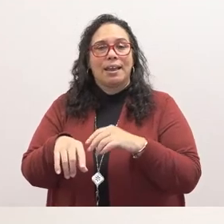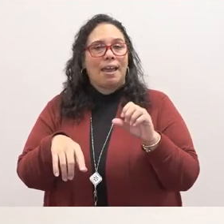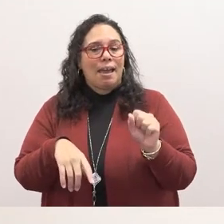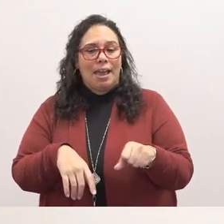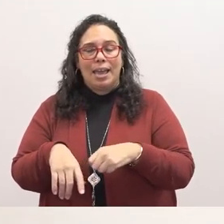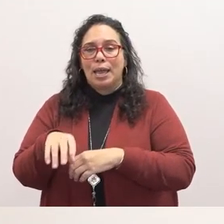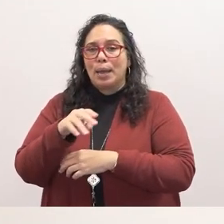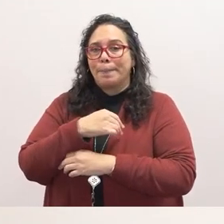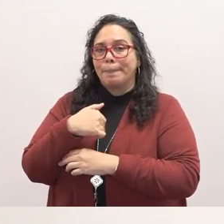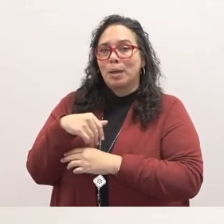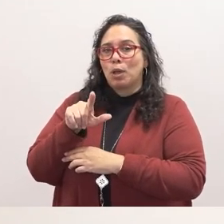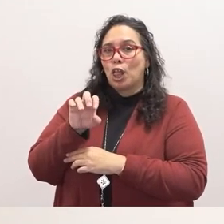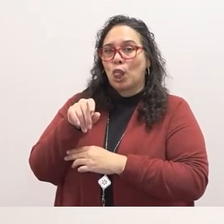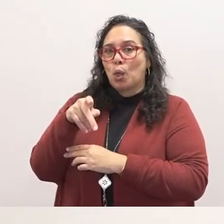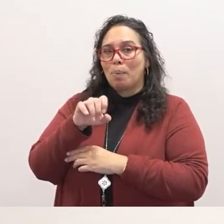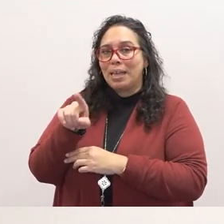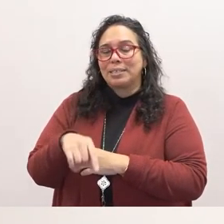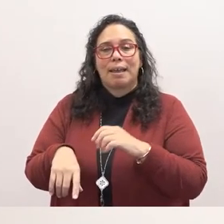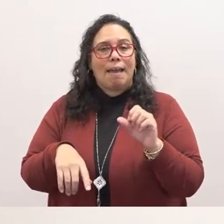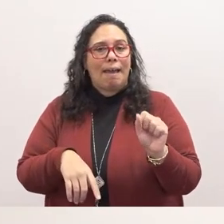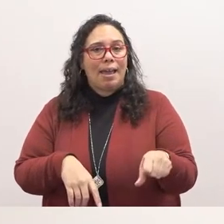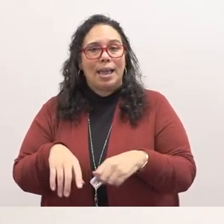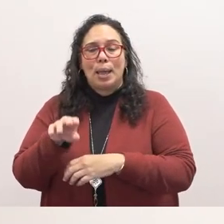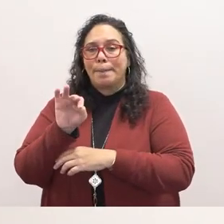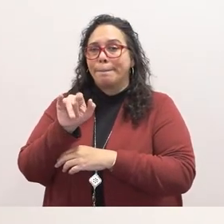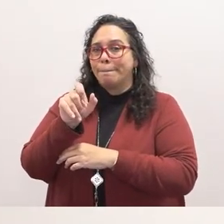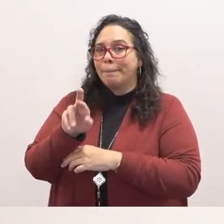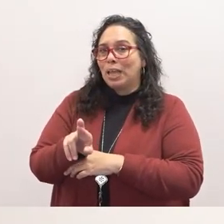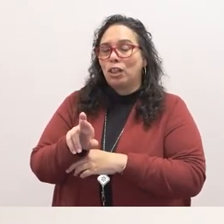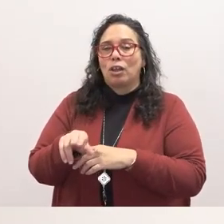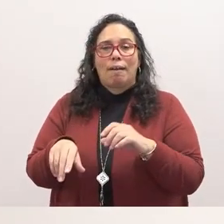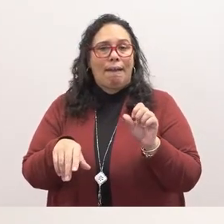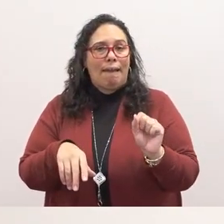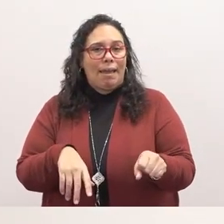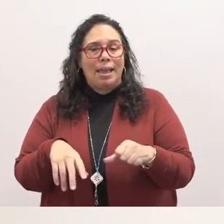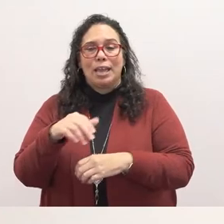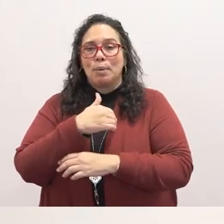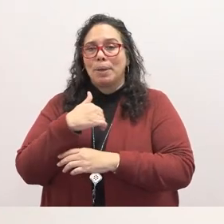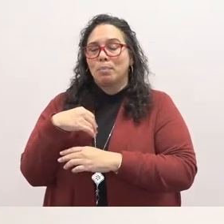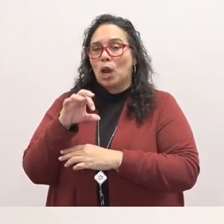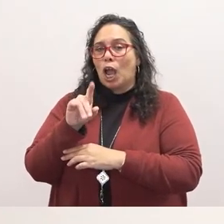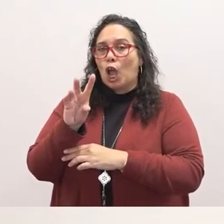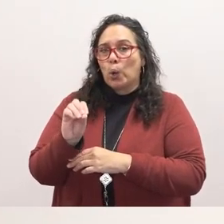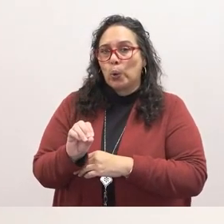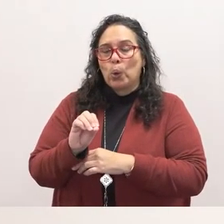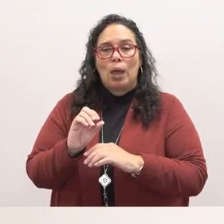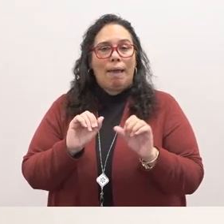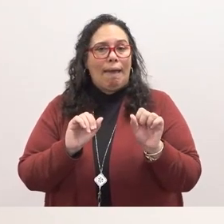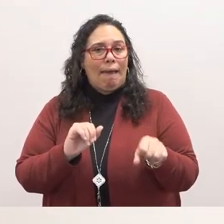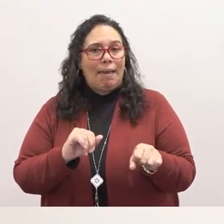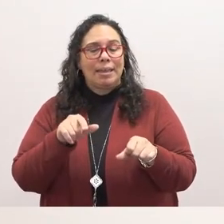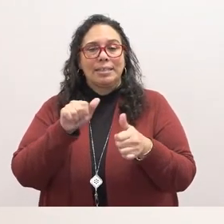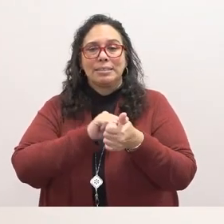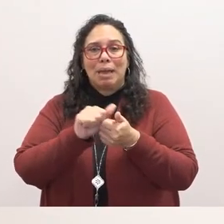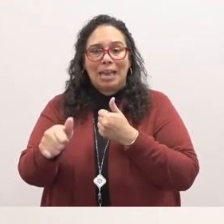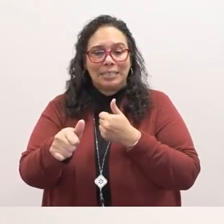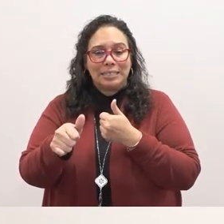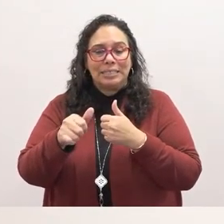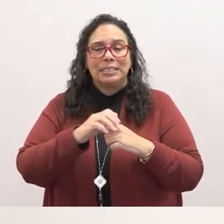Lopez? Aye. Member Miller? Aye. And Member Otto? Aye. So this